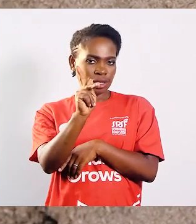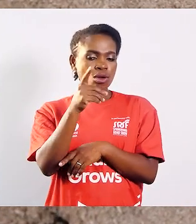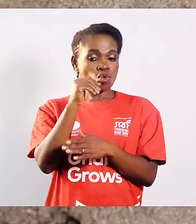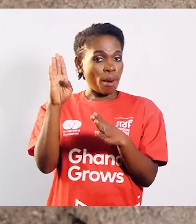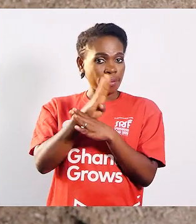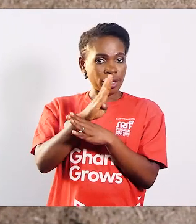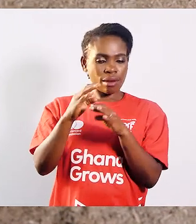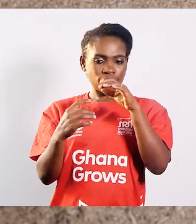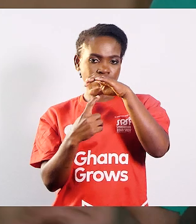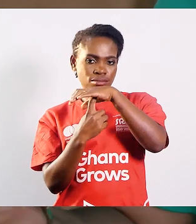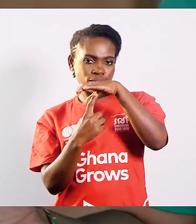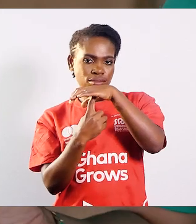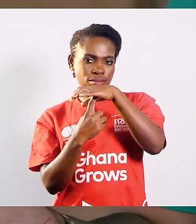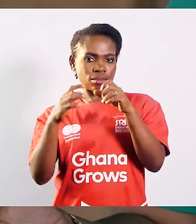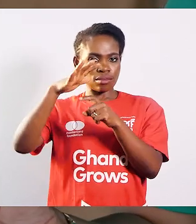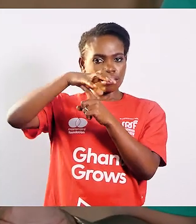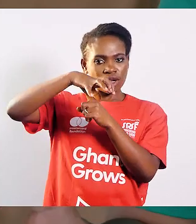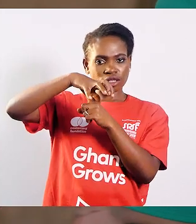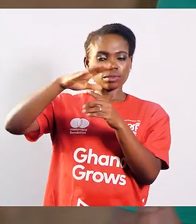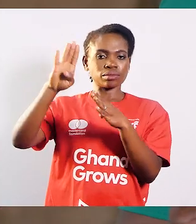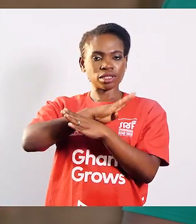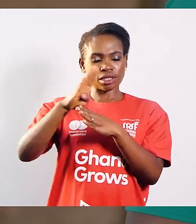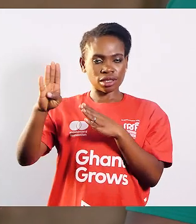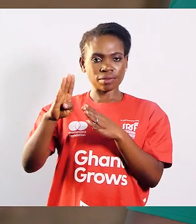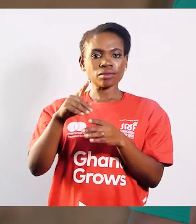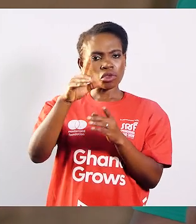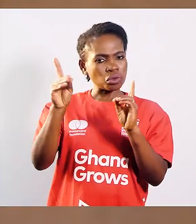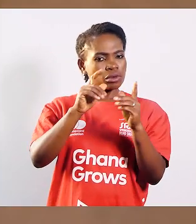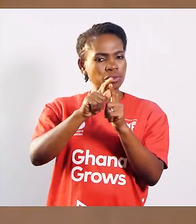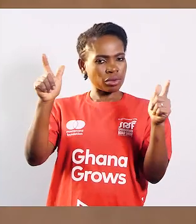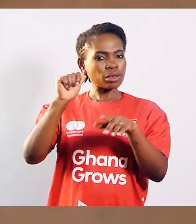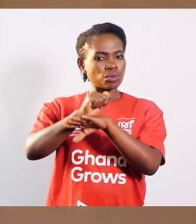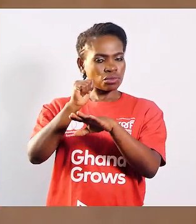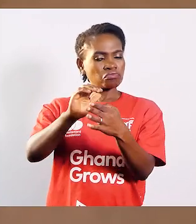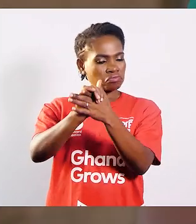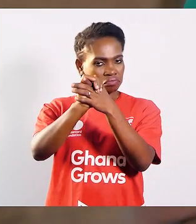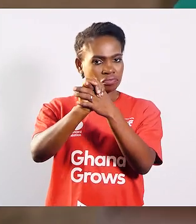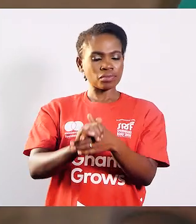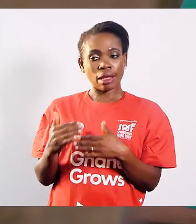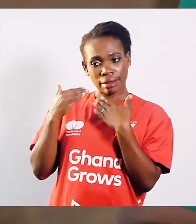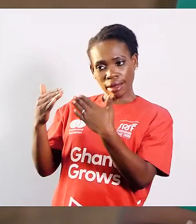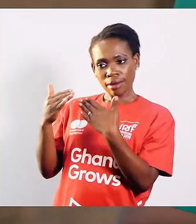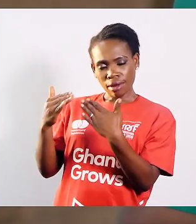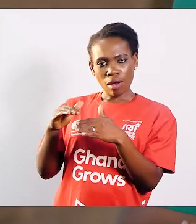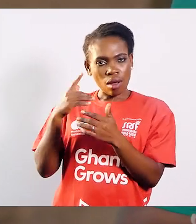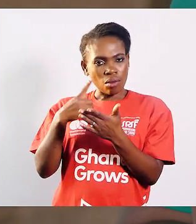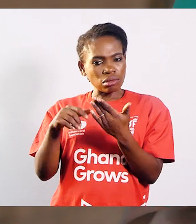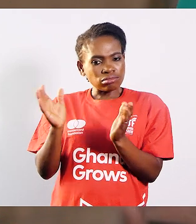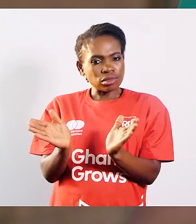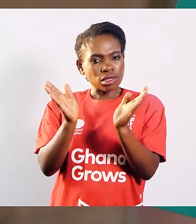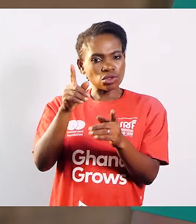Zach, who runs this mushroom business. You're doing a great job, first of all. Thank you very much. Okay, all right. But what motivated you to go into